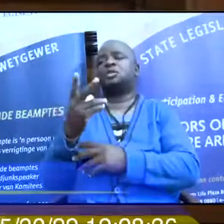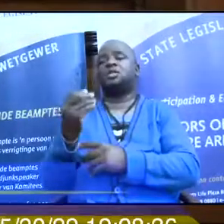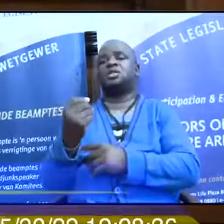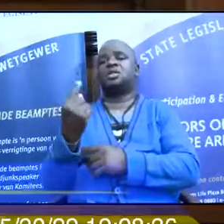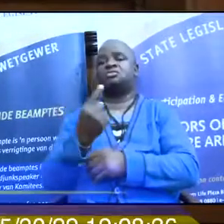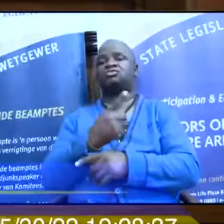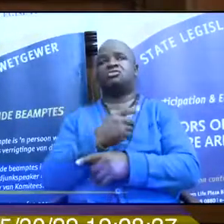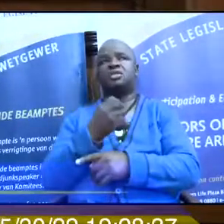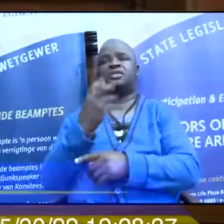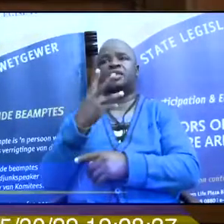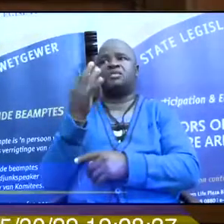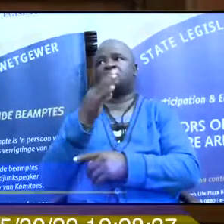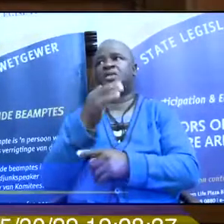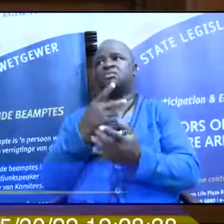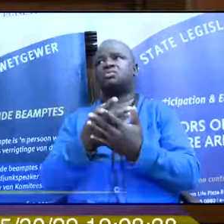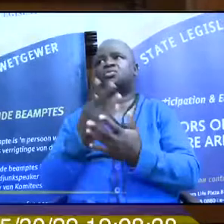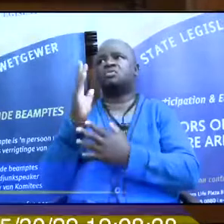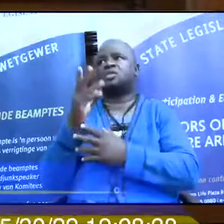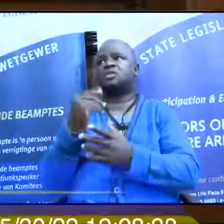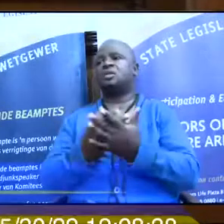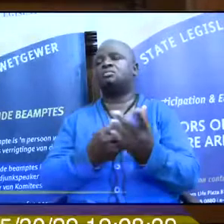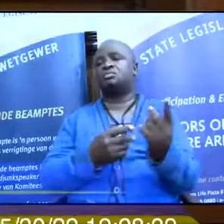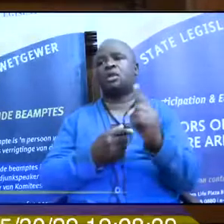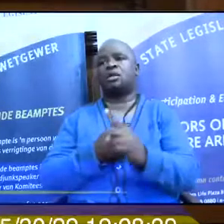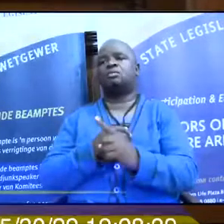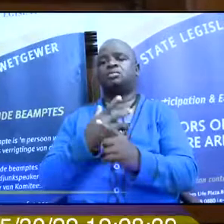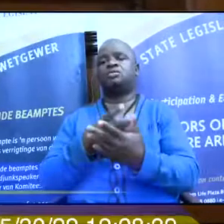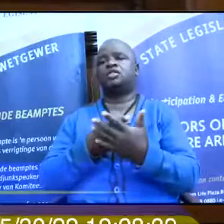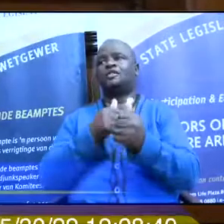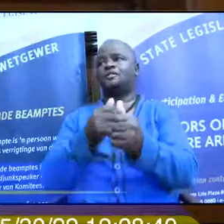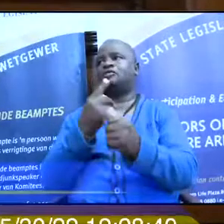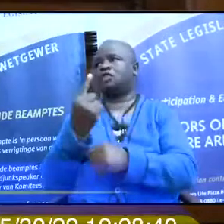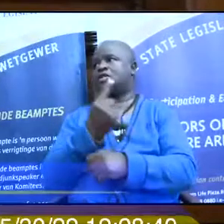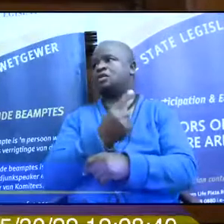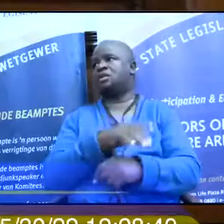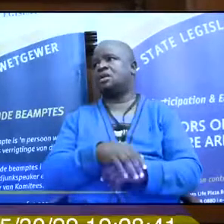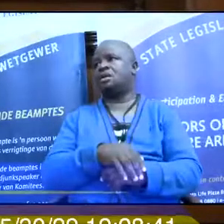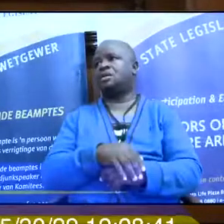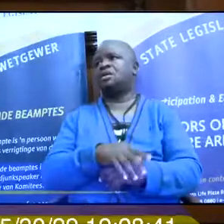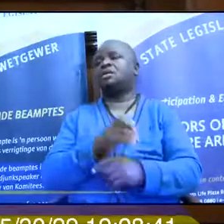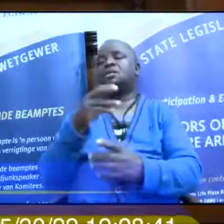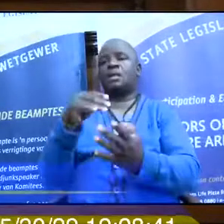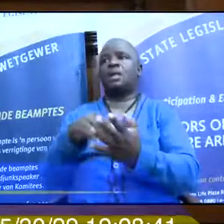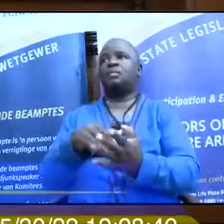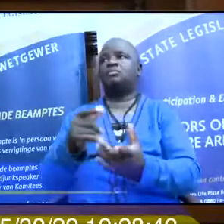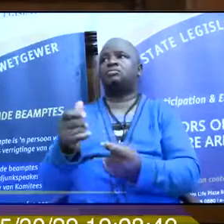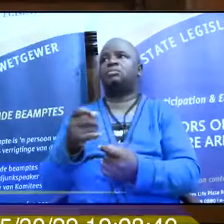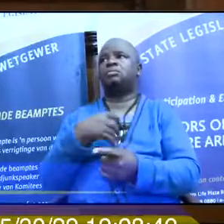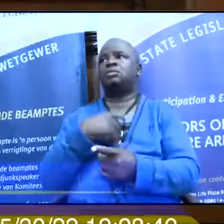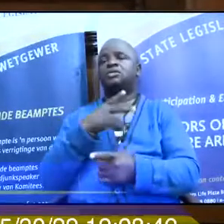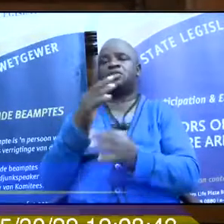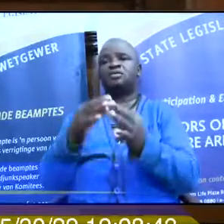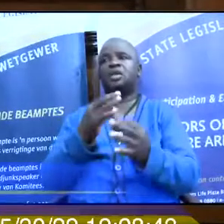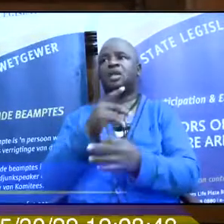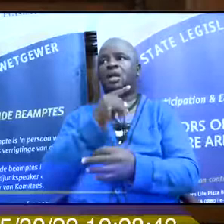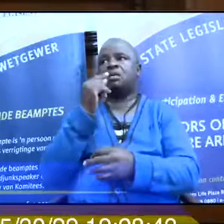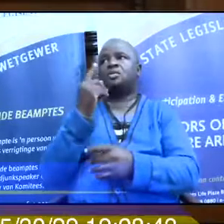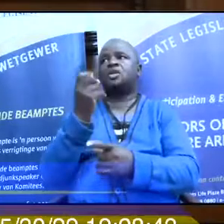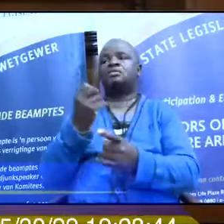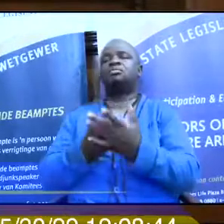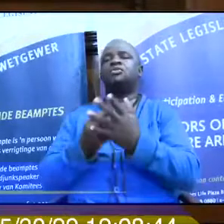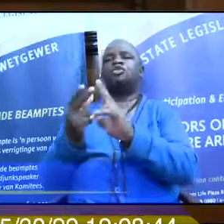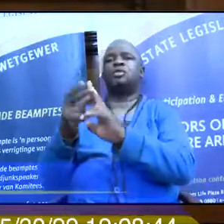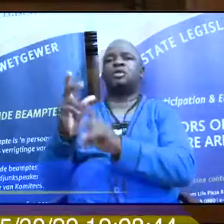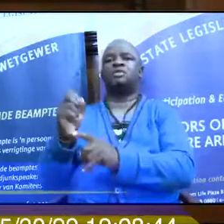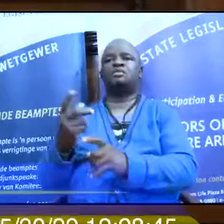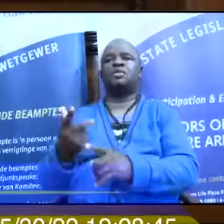five minutes so you can come in that order you when you arrive here you just mention your name and the union you're